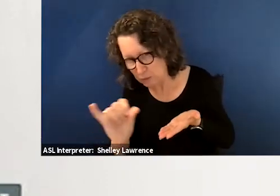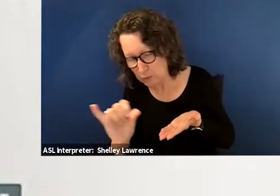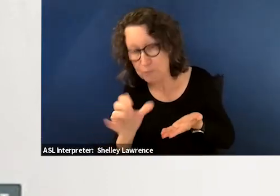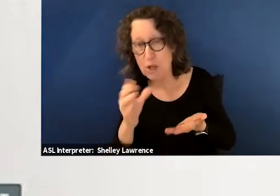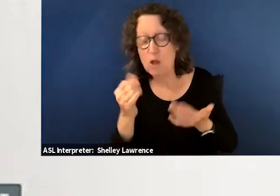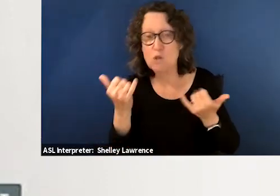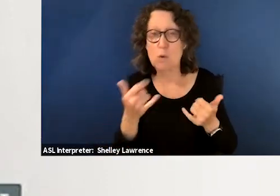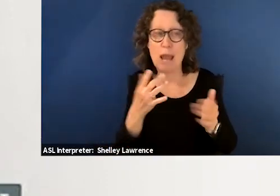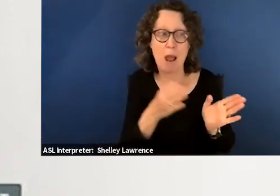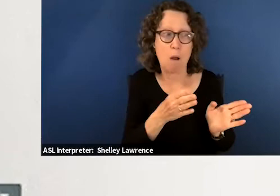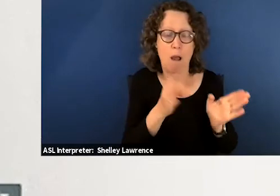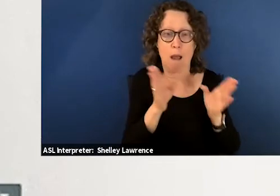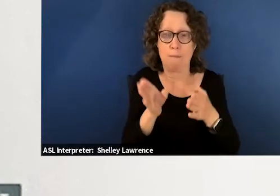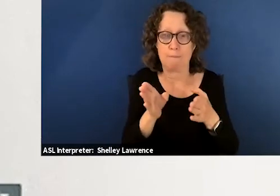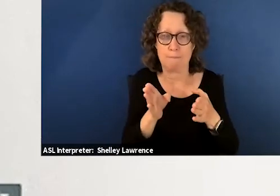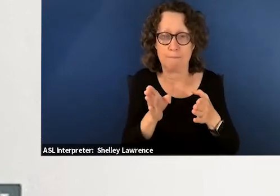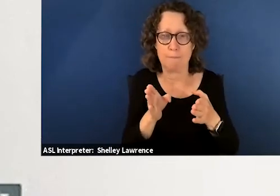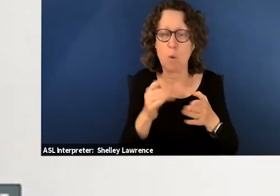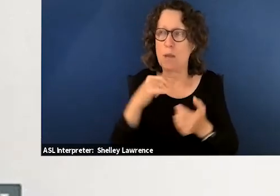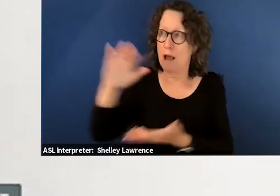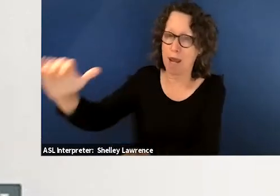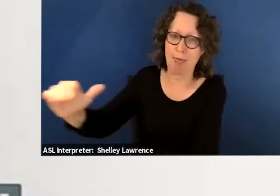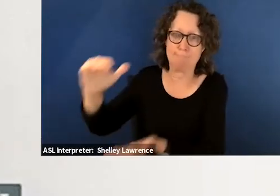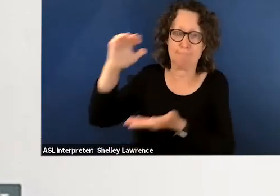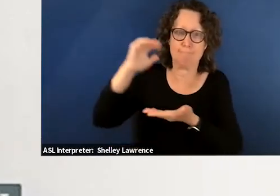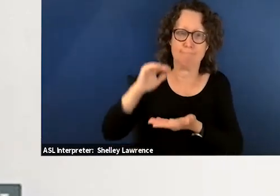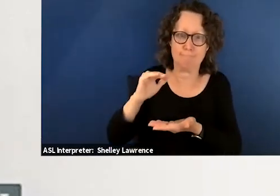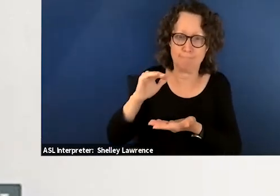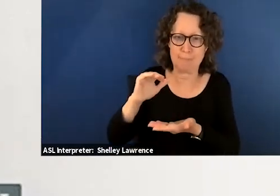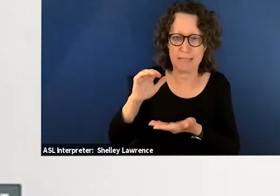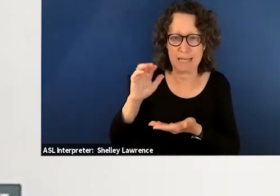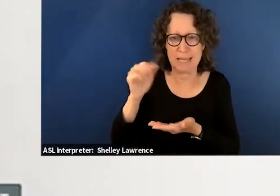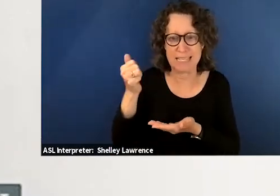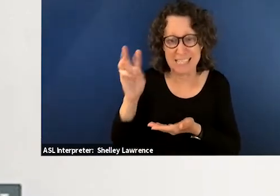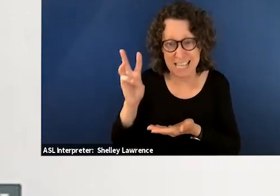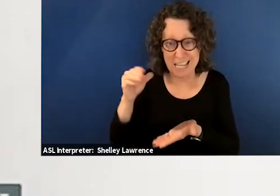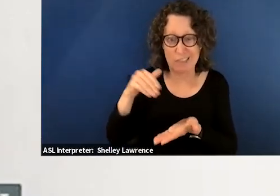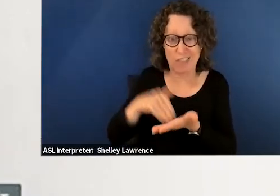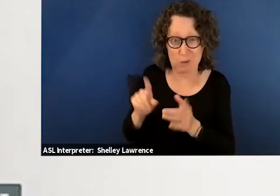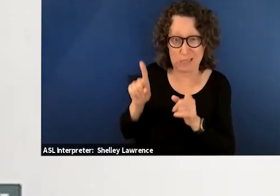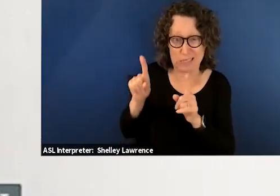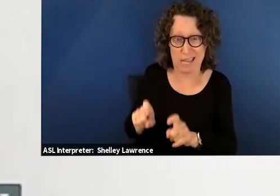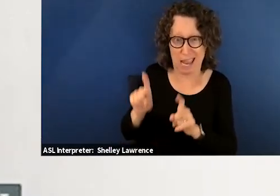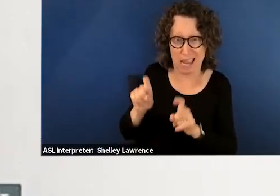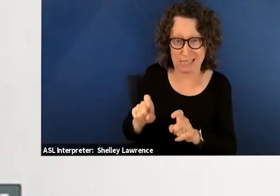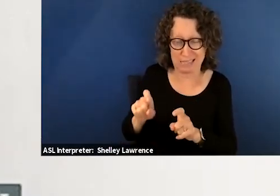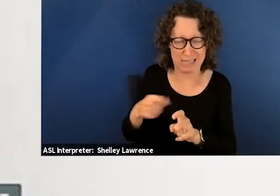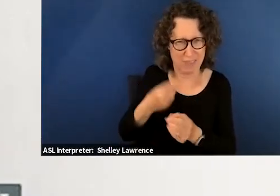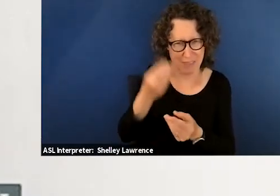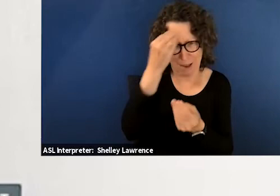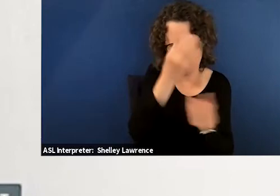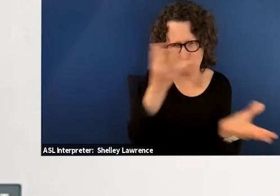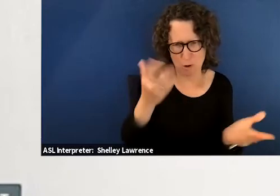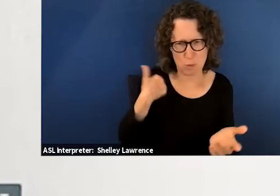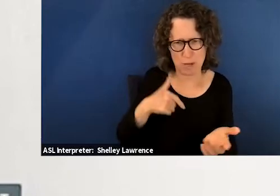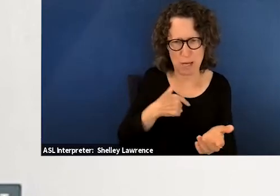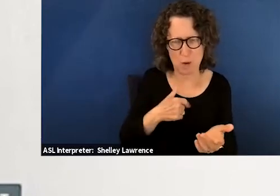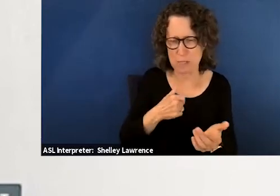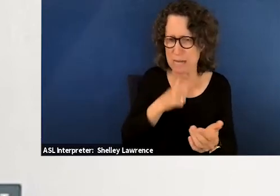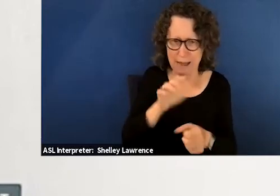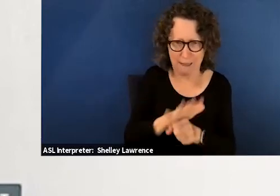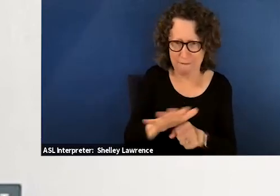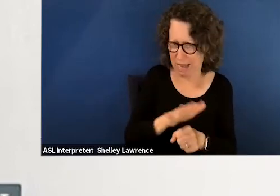be shifting. We got a shipment of 16,000 tests in. I think I reported to you that we were short on